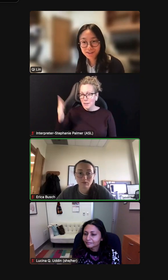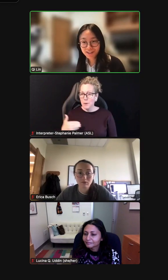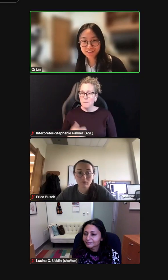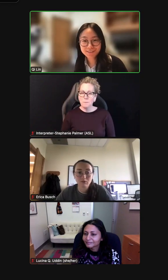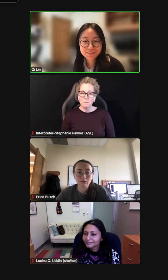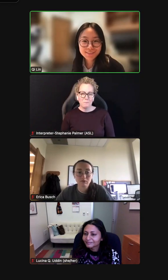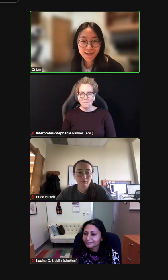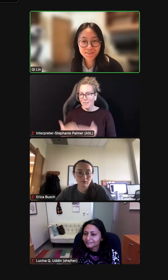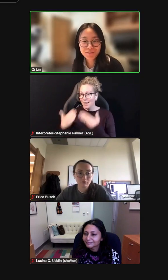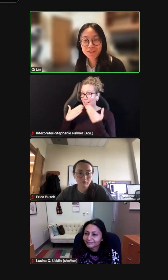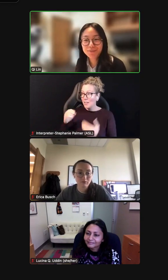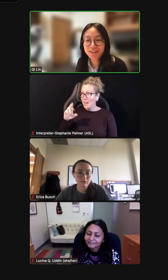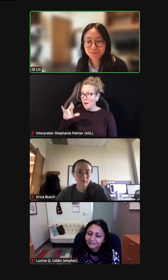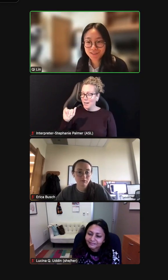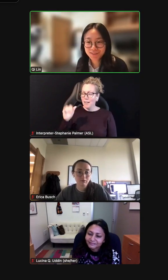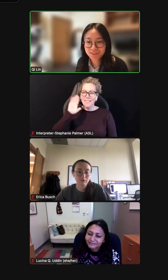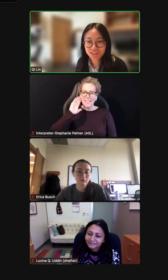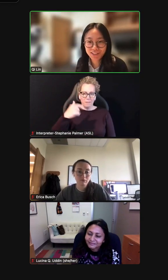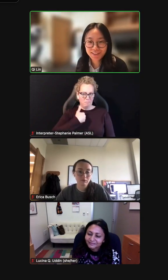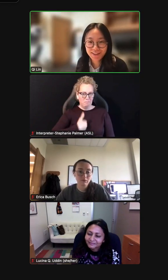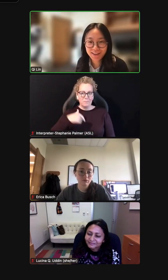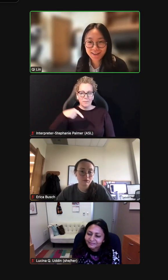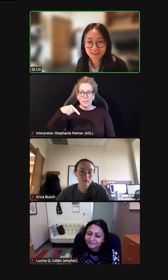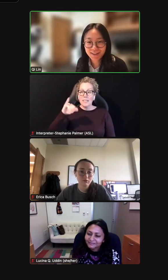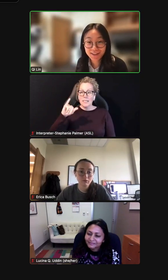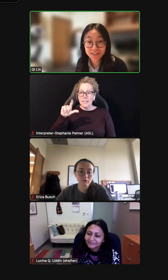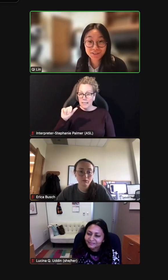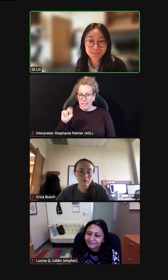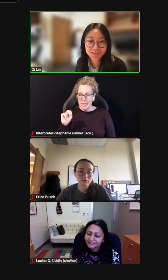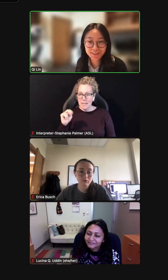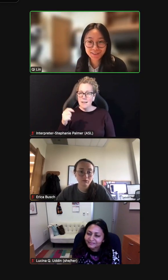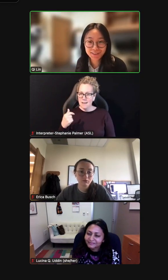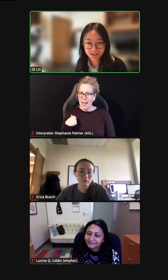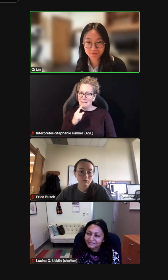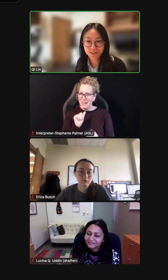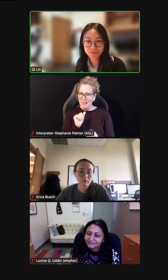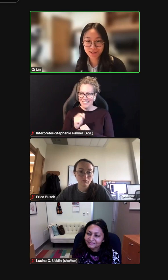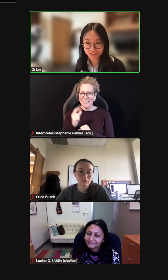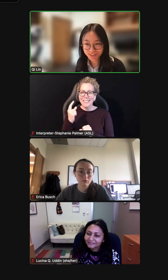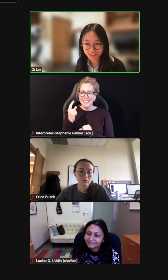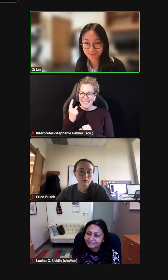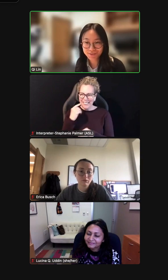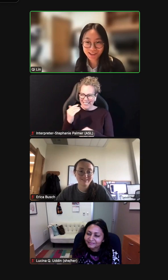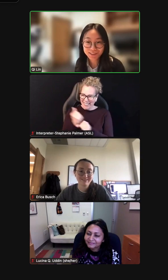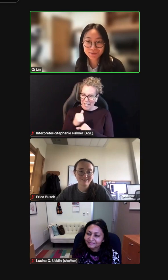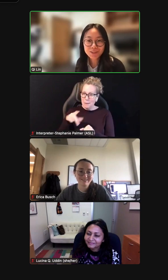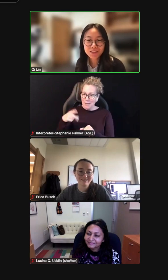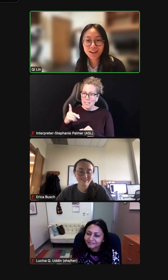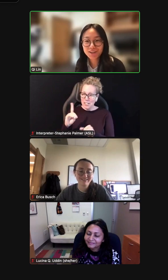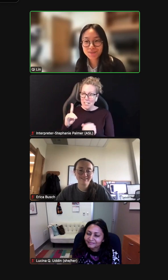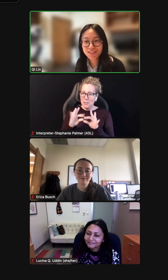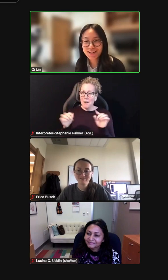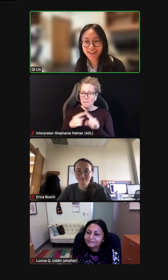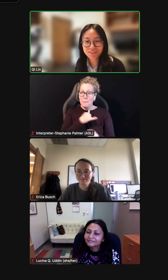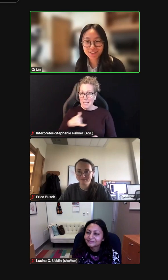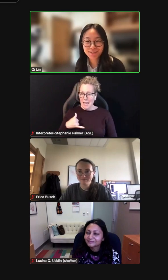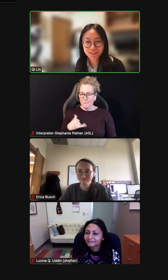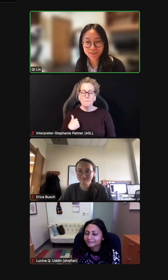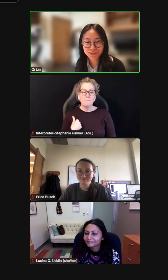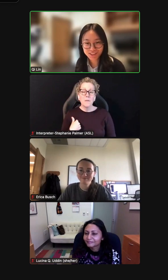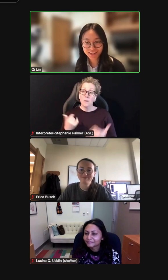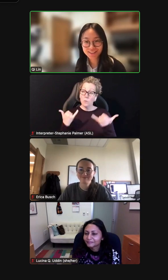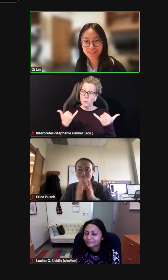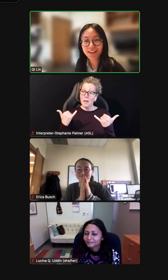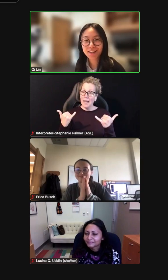Thank you, Erica. Hi, everyone. My name is Chi Lin, and I actually recently got my PhD from Yale. Today, we're